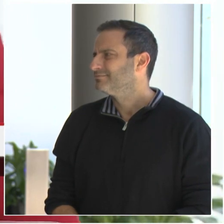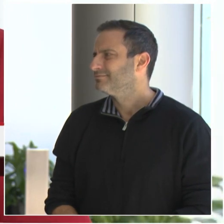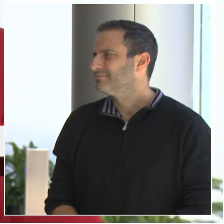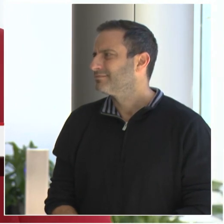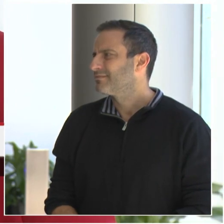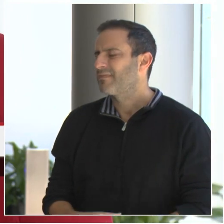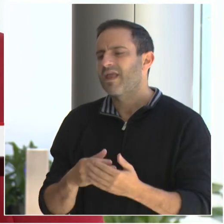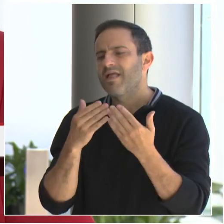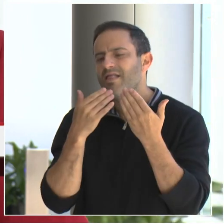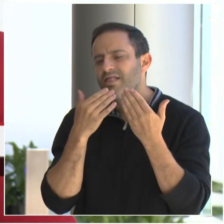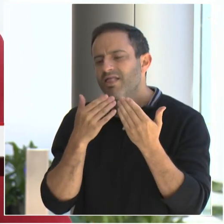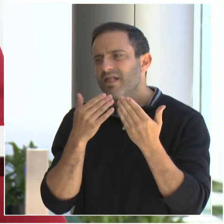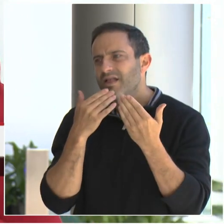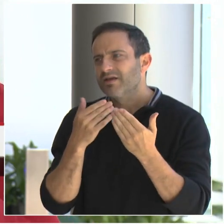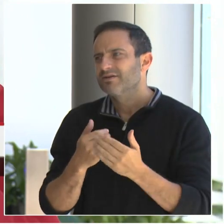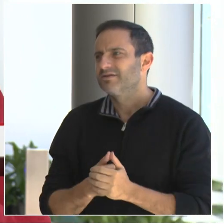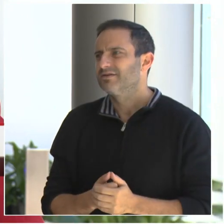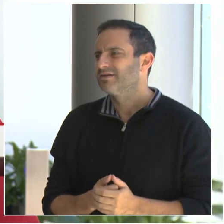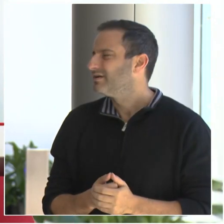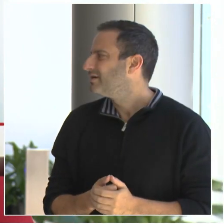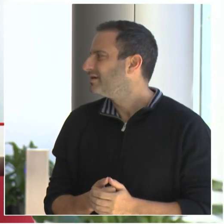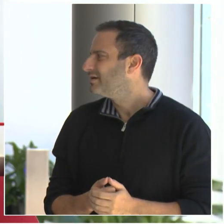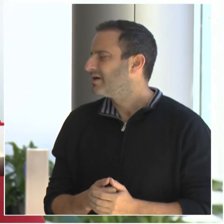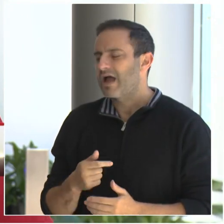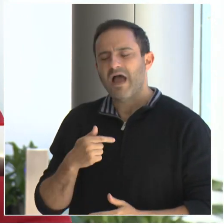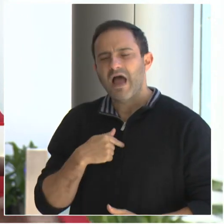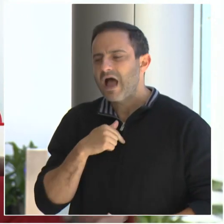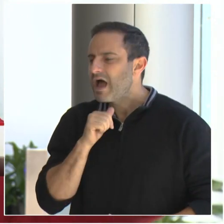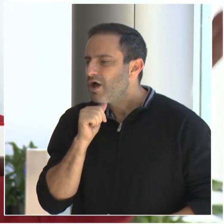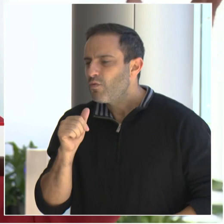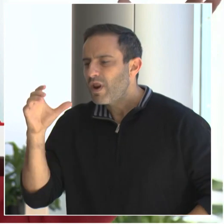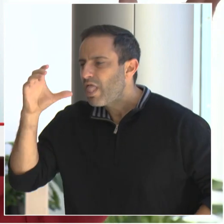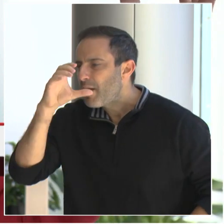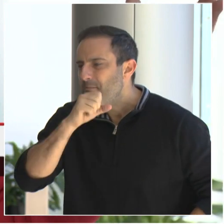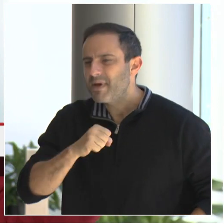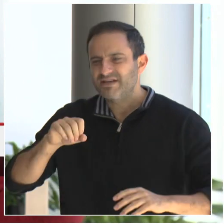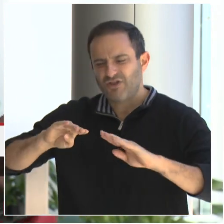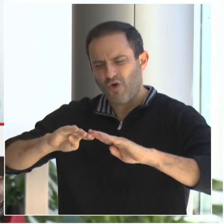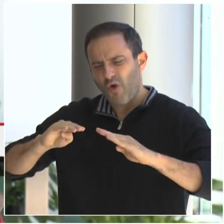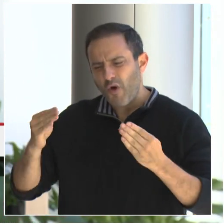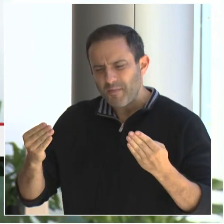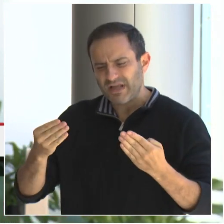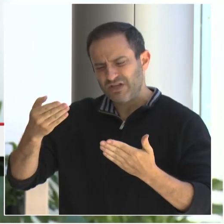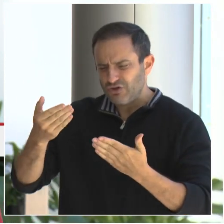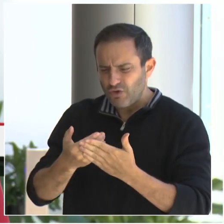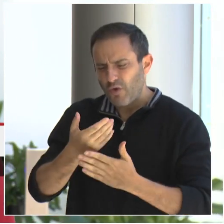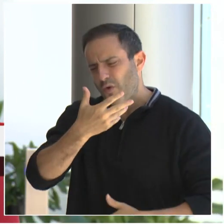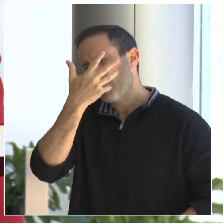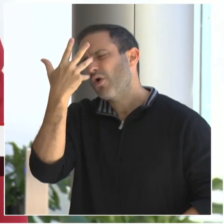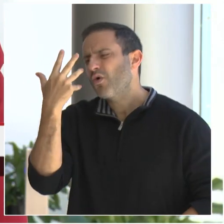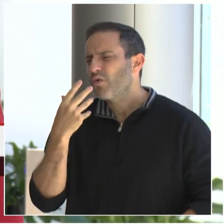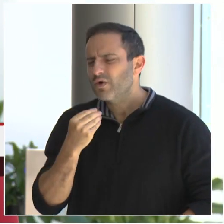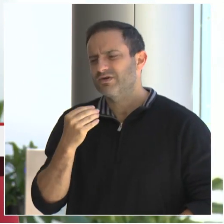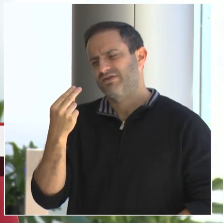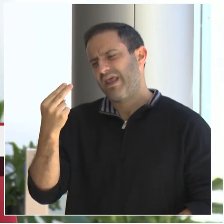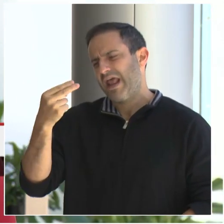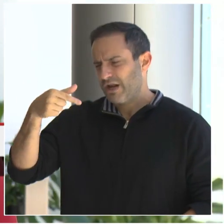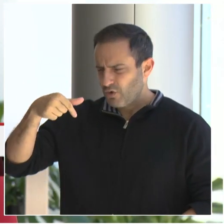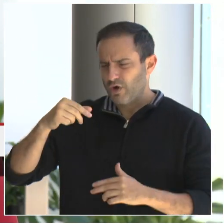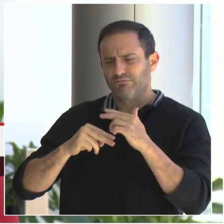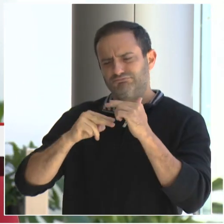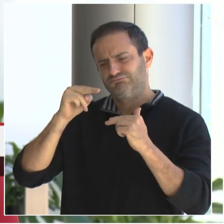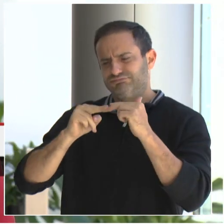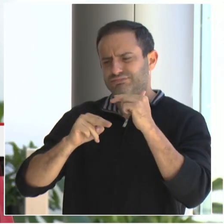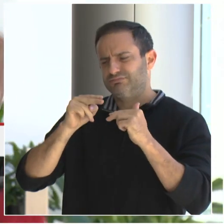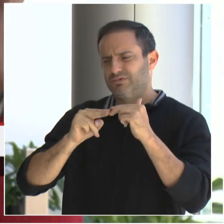Thank you. I certainly wouldn't want to miss the opening of this brand new, gorgeous headquarters